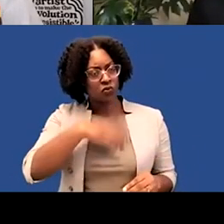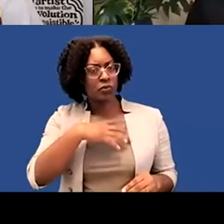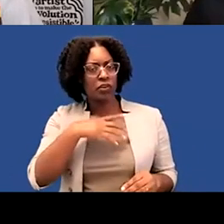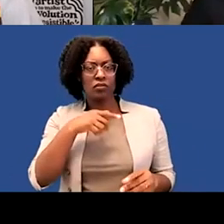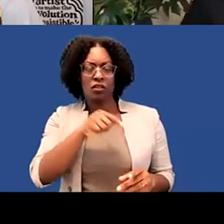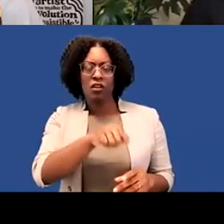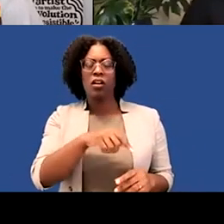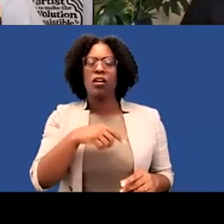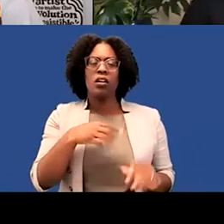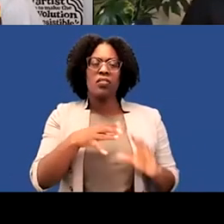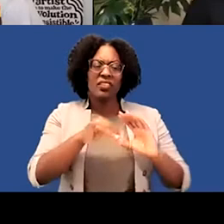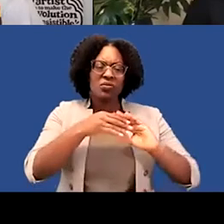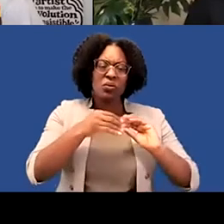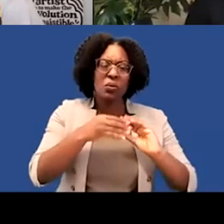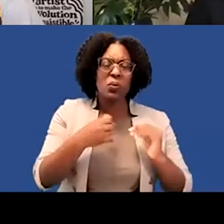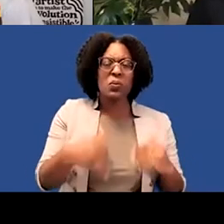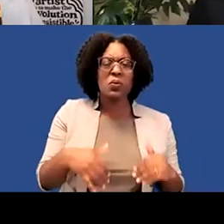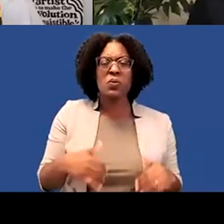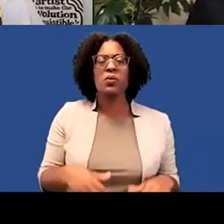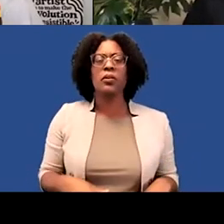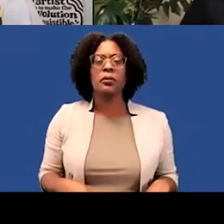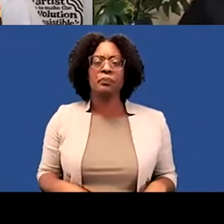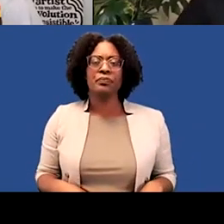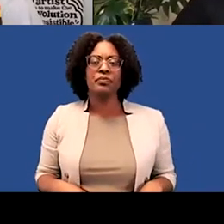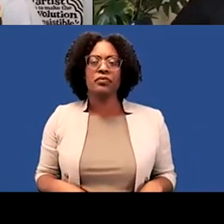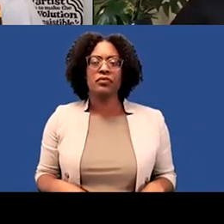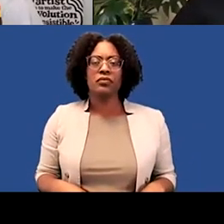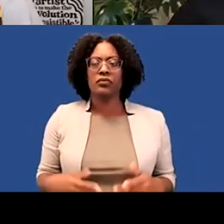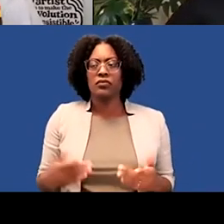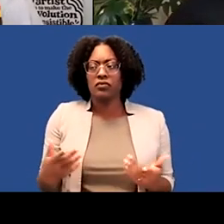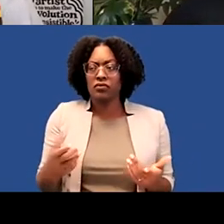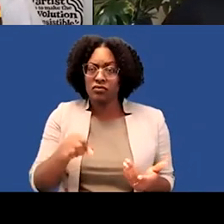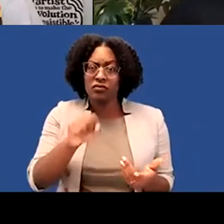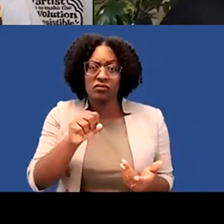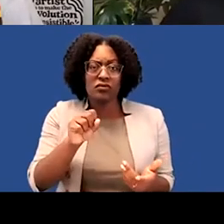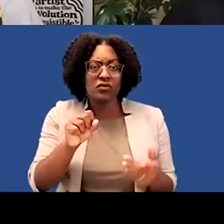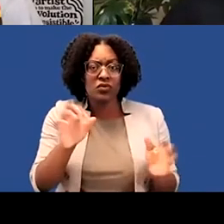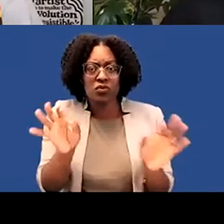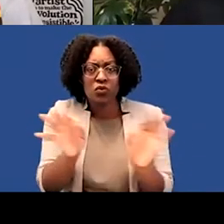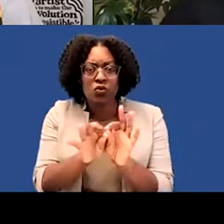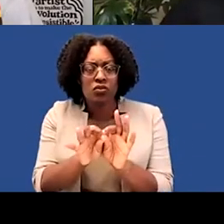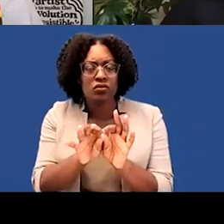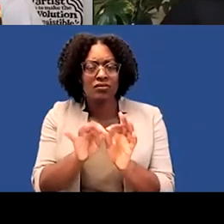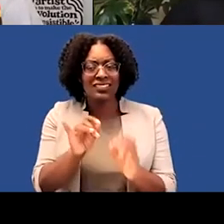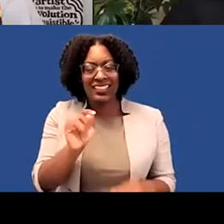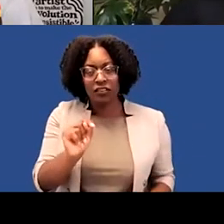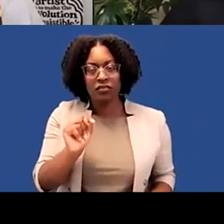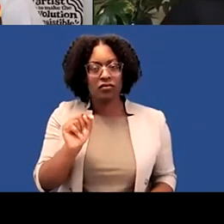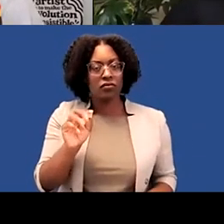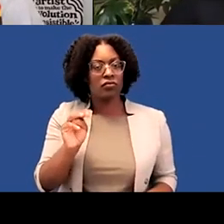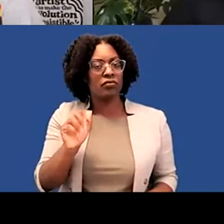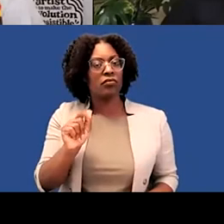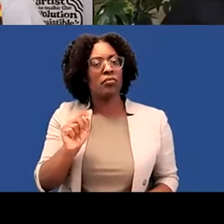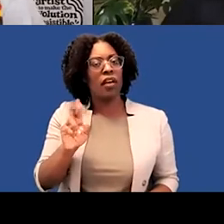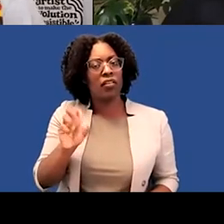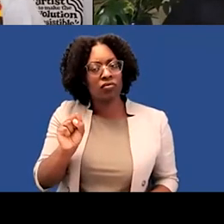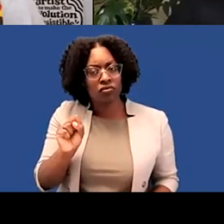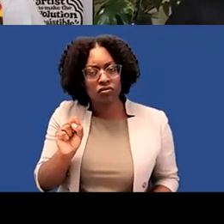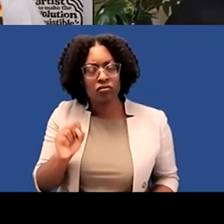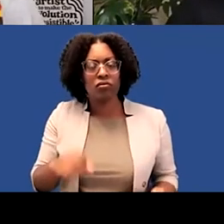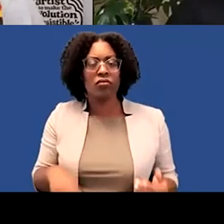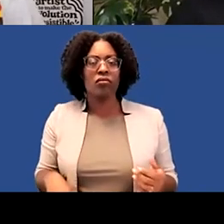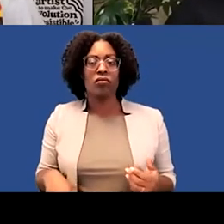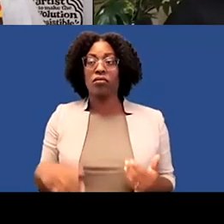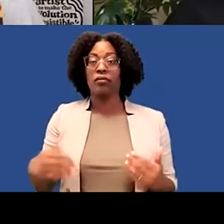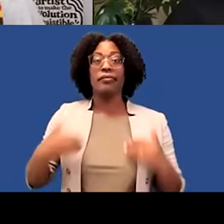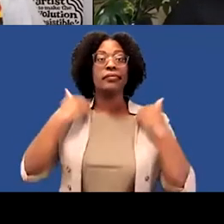for nothing, like, you know, it does matter. And I think we've all been on the receiving end of messages from young people and older people who